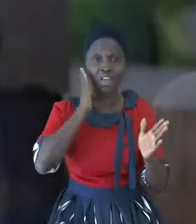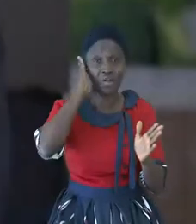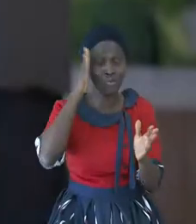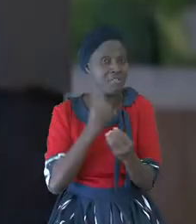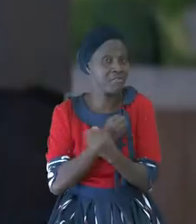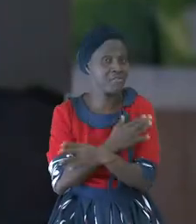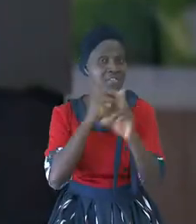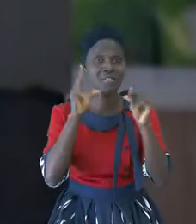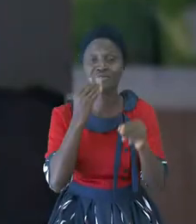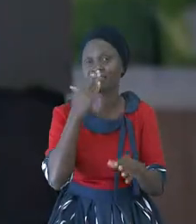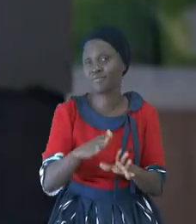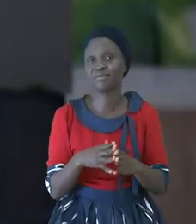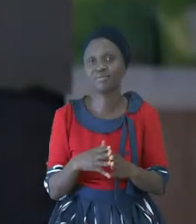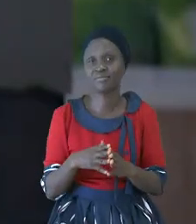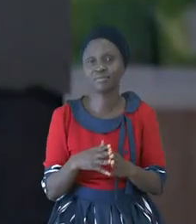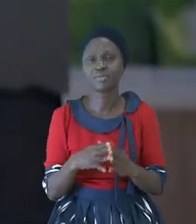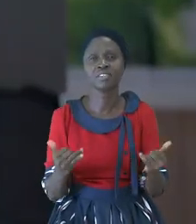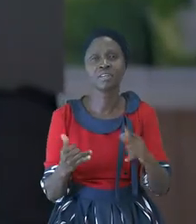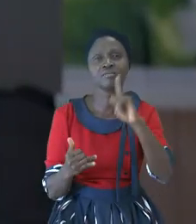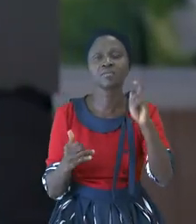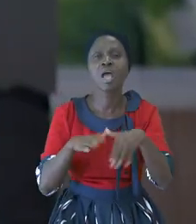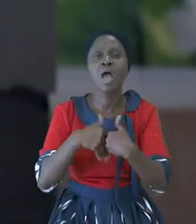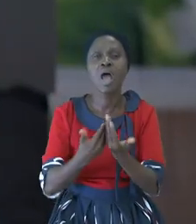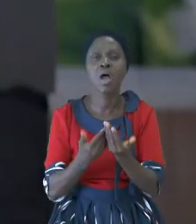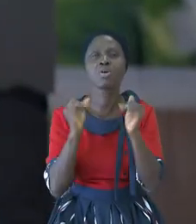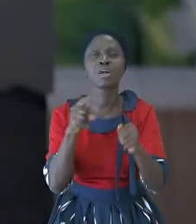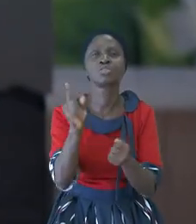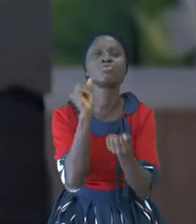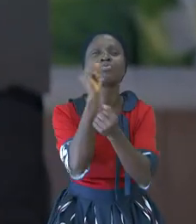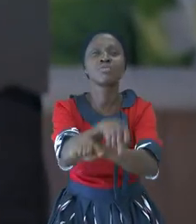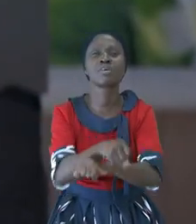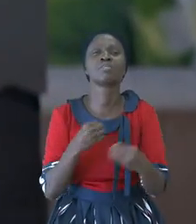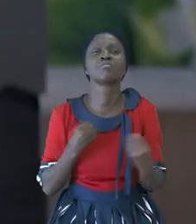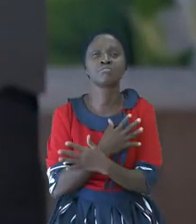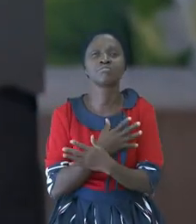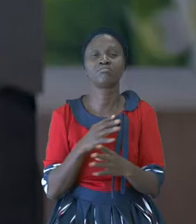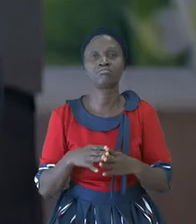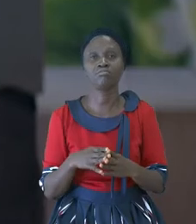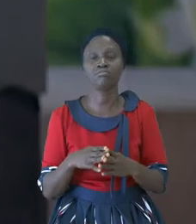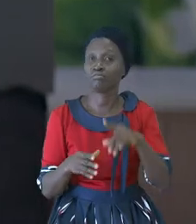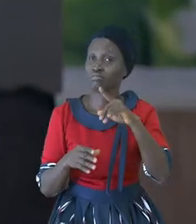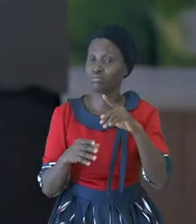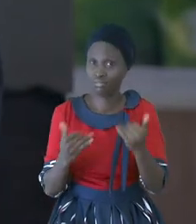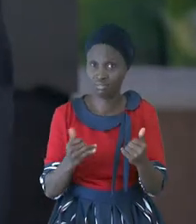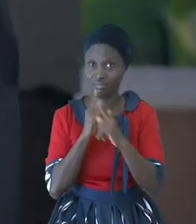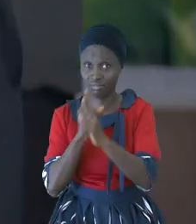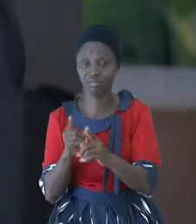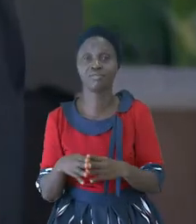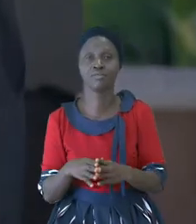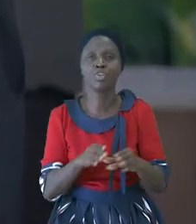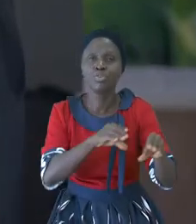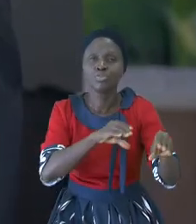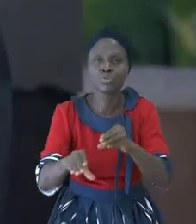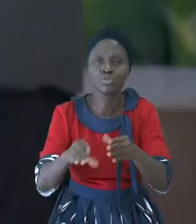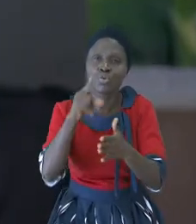evil. Now, how do you overcome fear? Do what you feared to do. If you are afraid